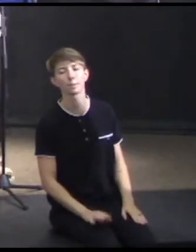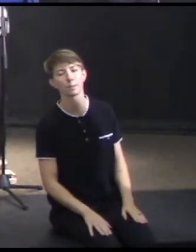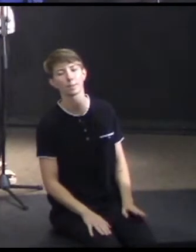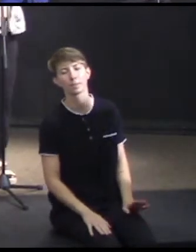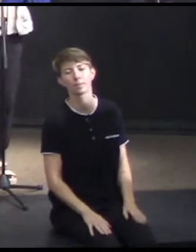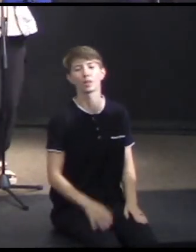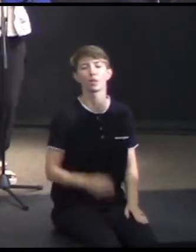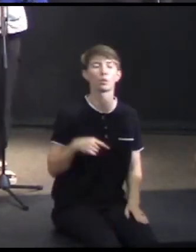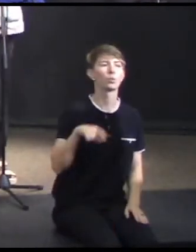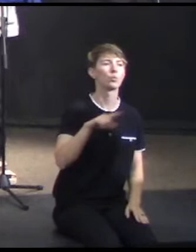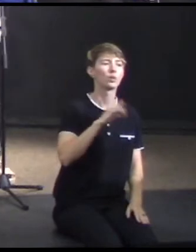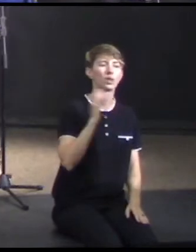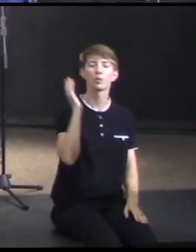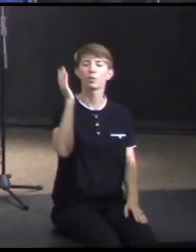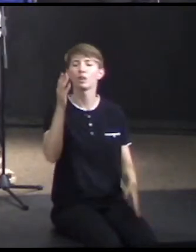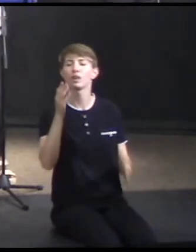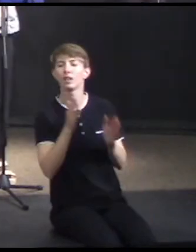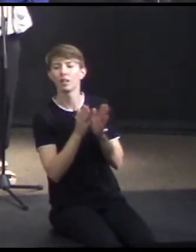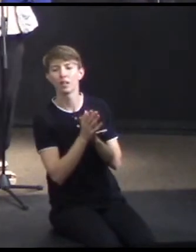Ina